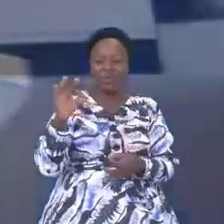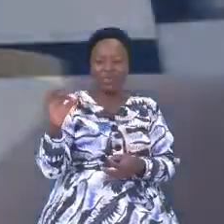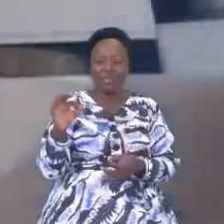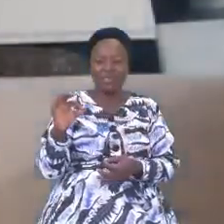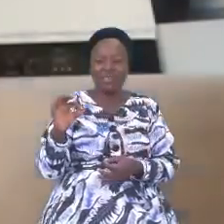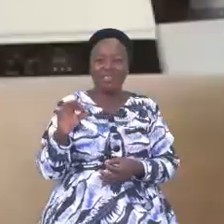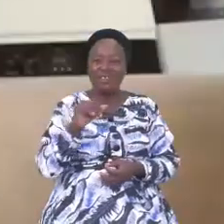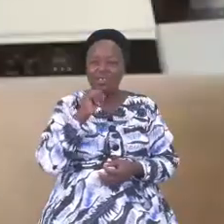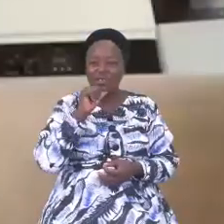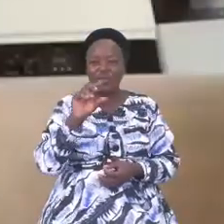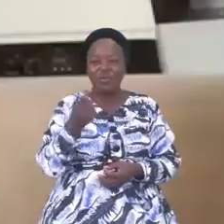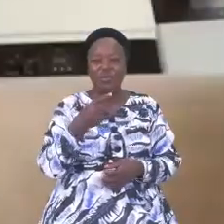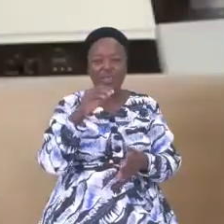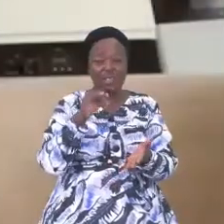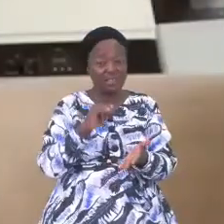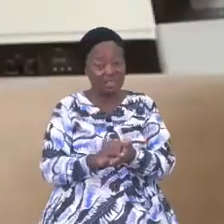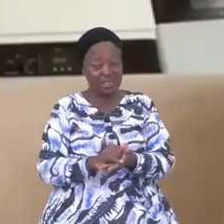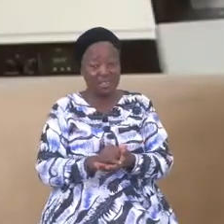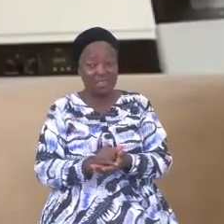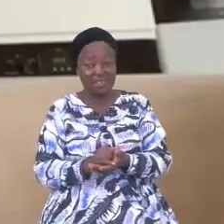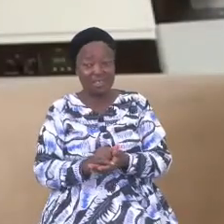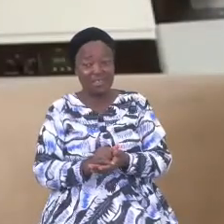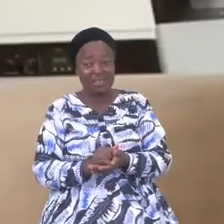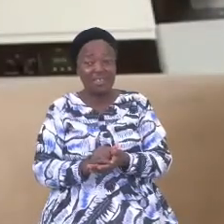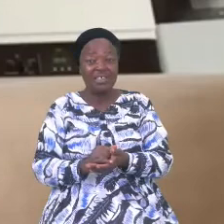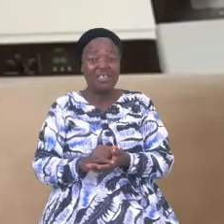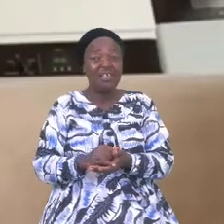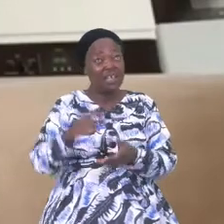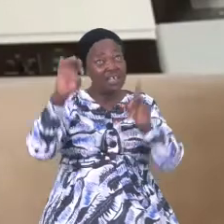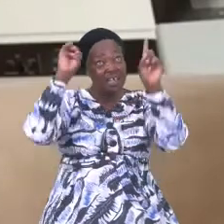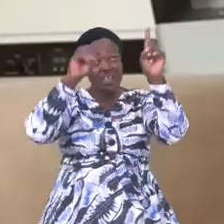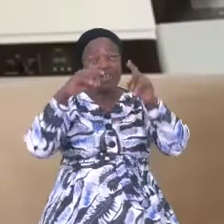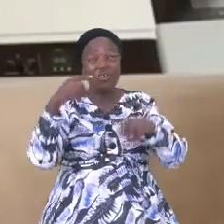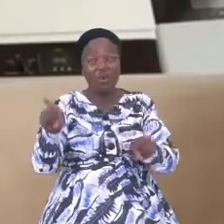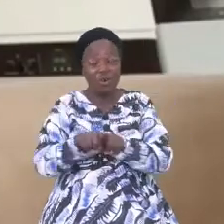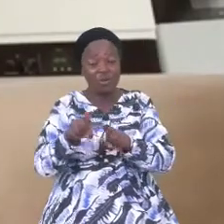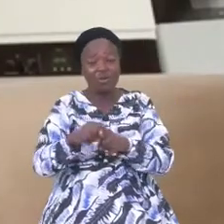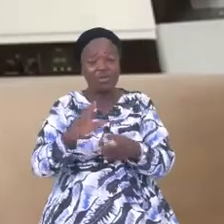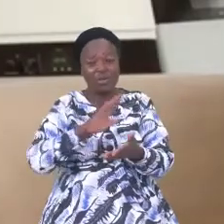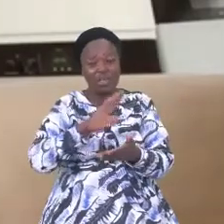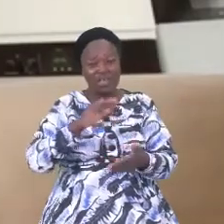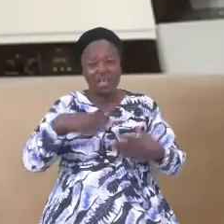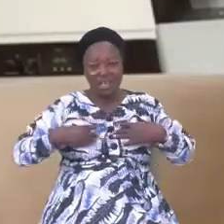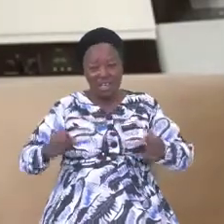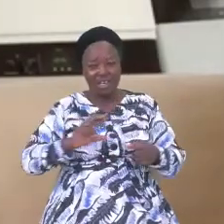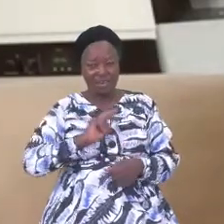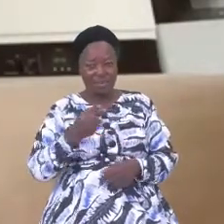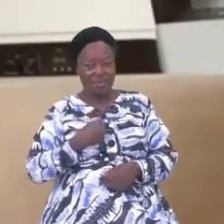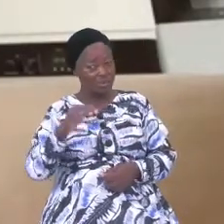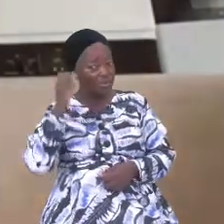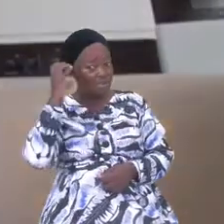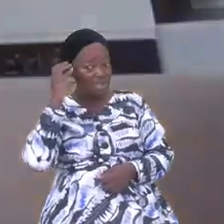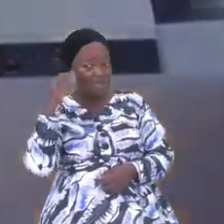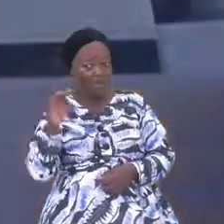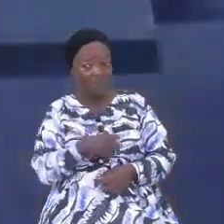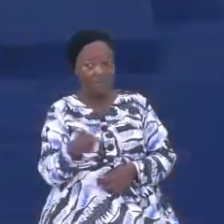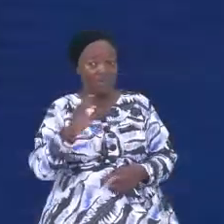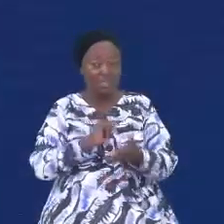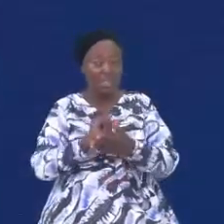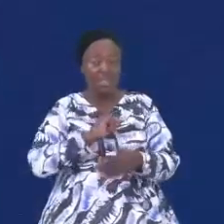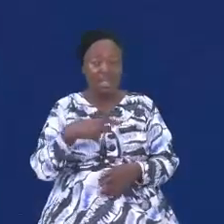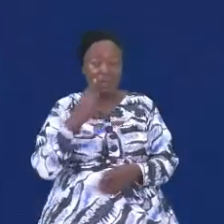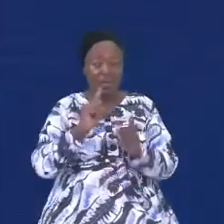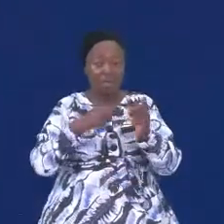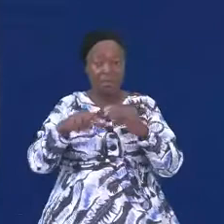Not only that, he also cures us. Did you hear about those I spoke about in